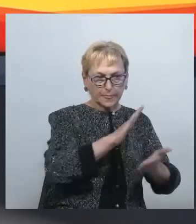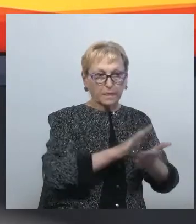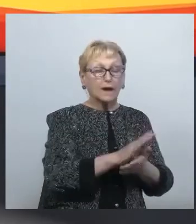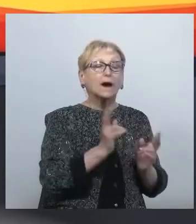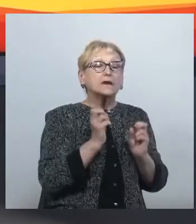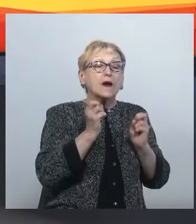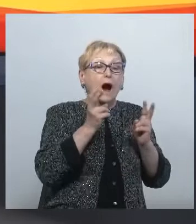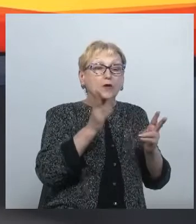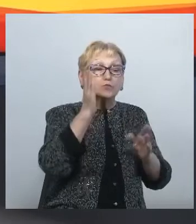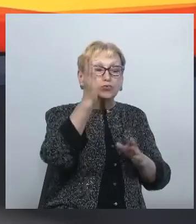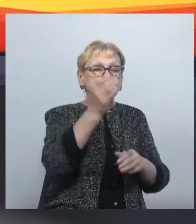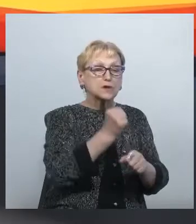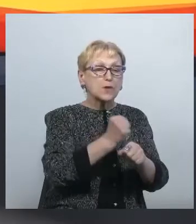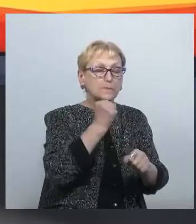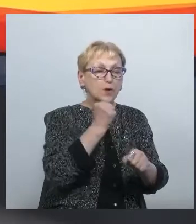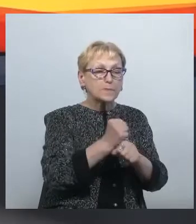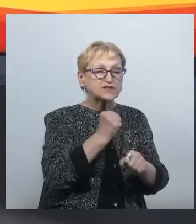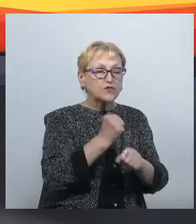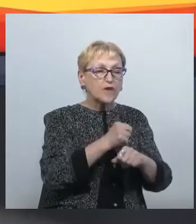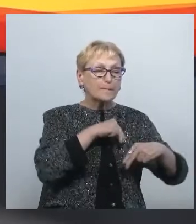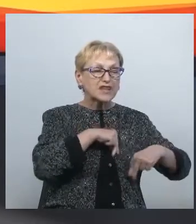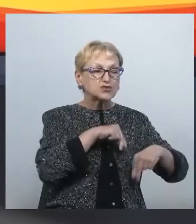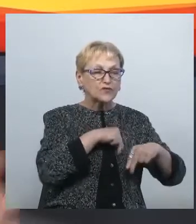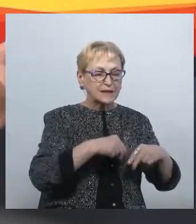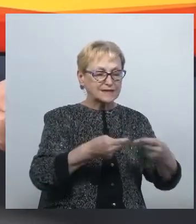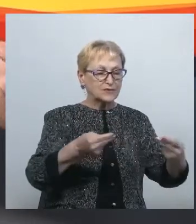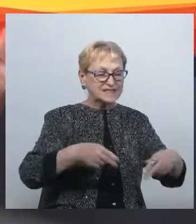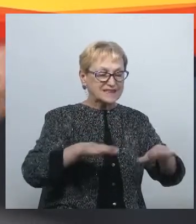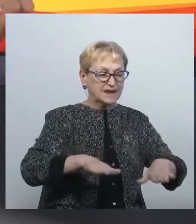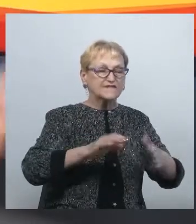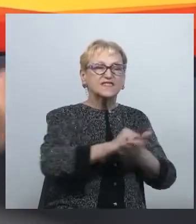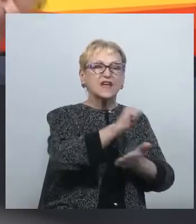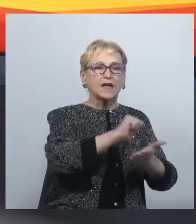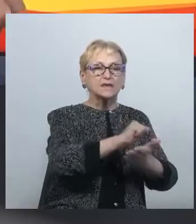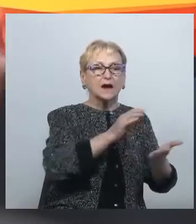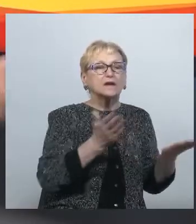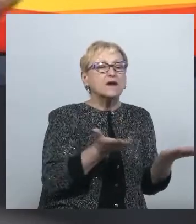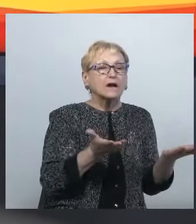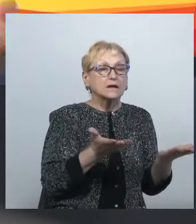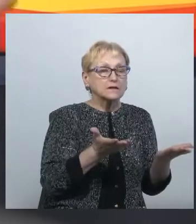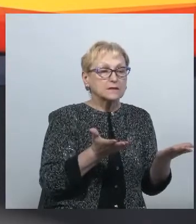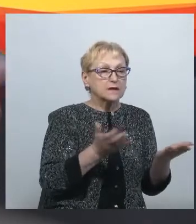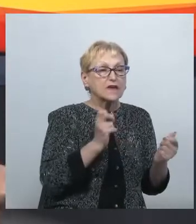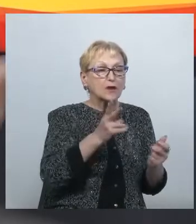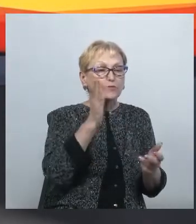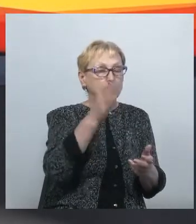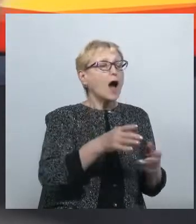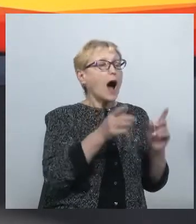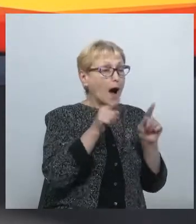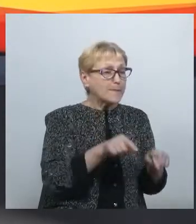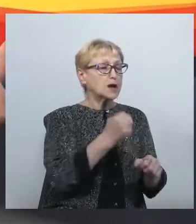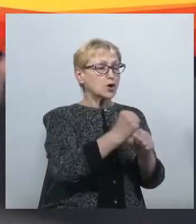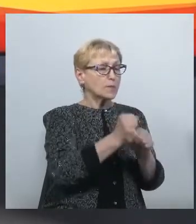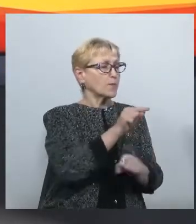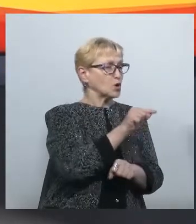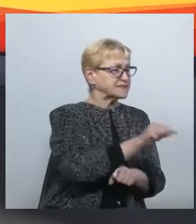how local outlets are going to work during the local elections, so they have come to an agreement between themselves. We will do